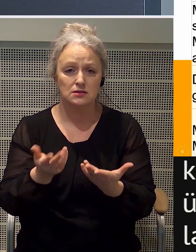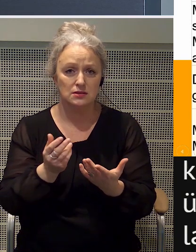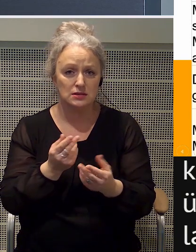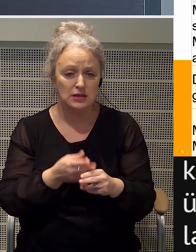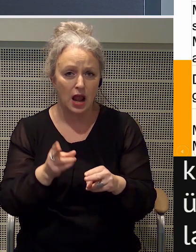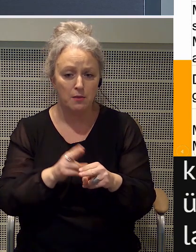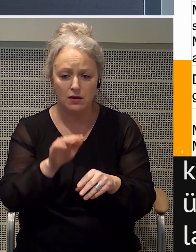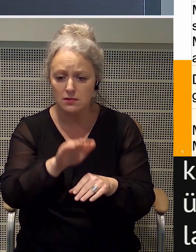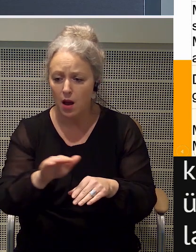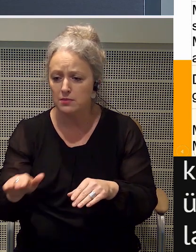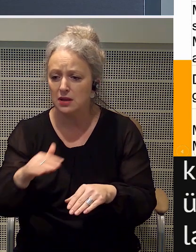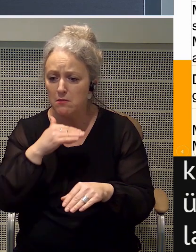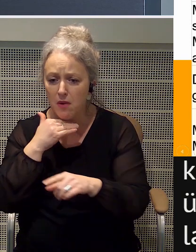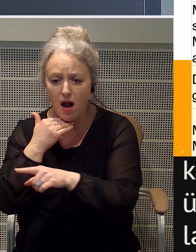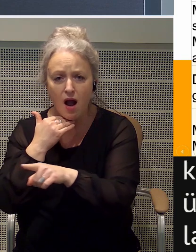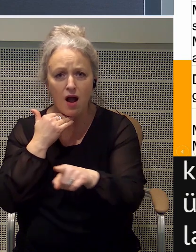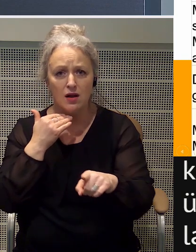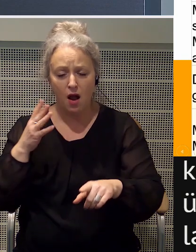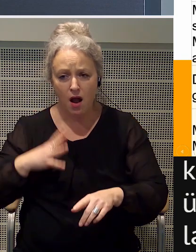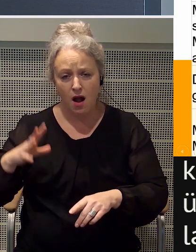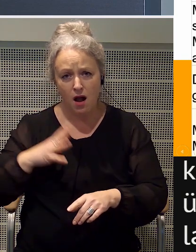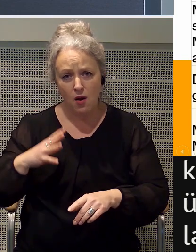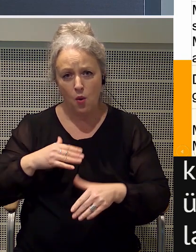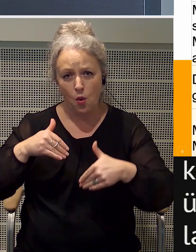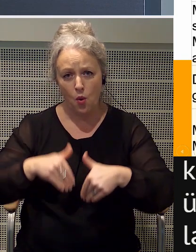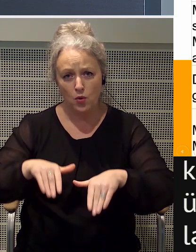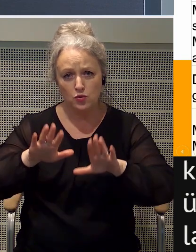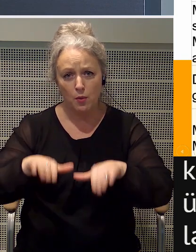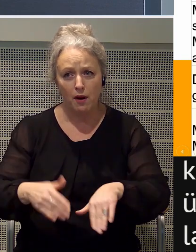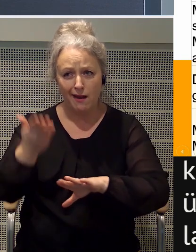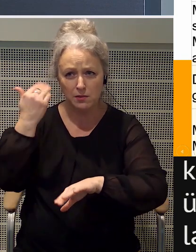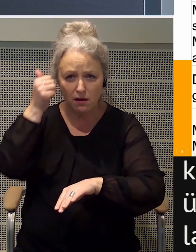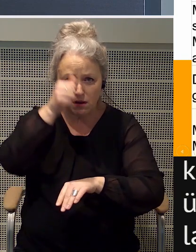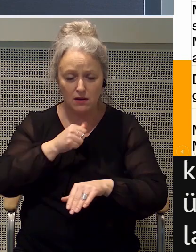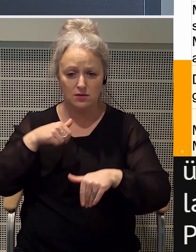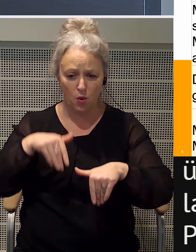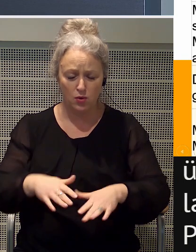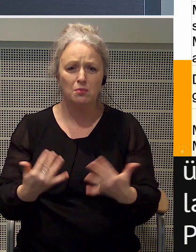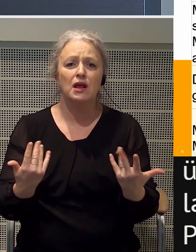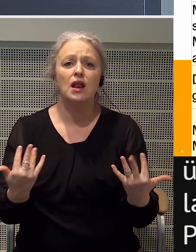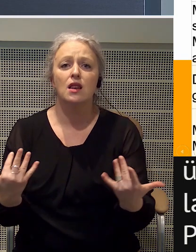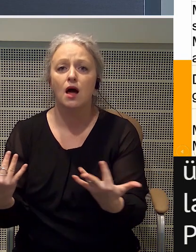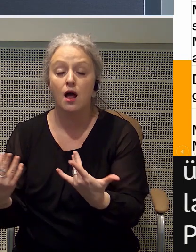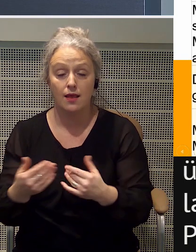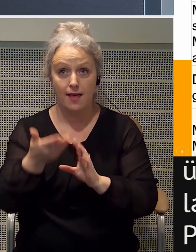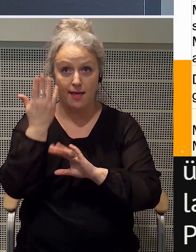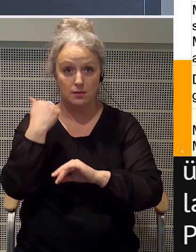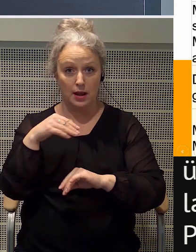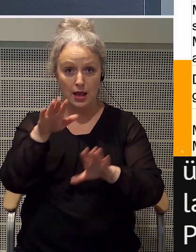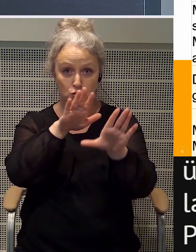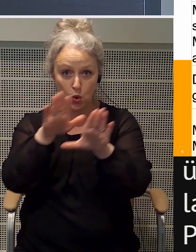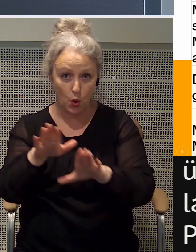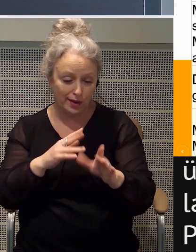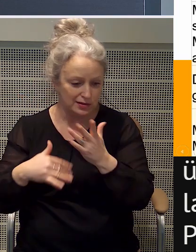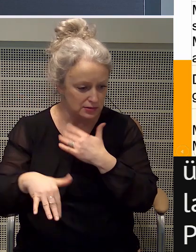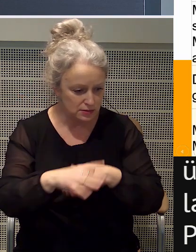have run out of time. Many children have been waiting for this